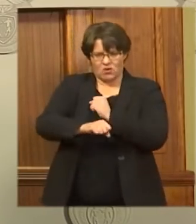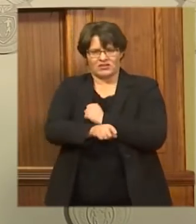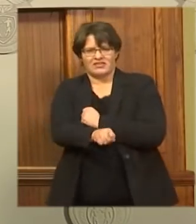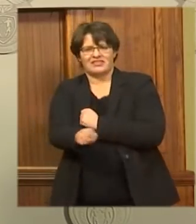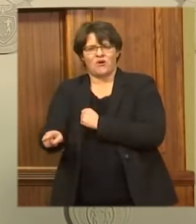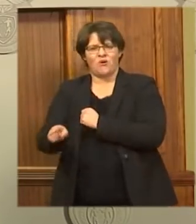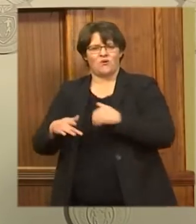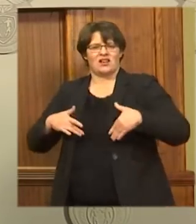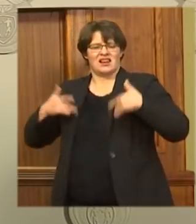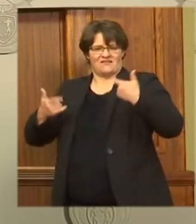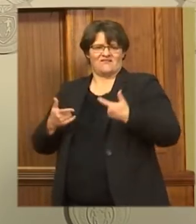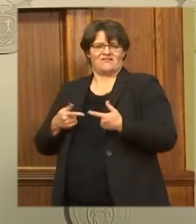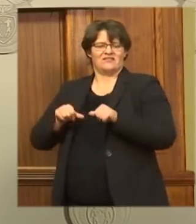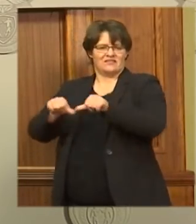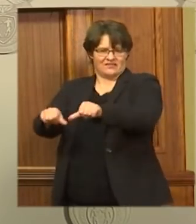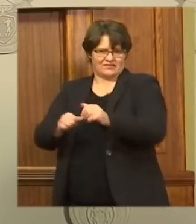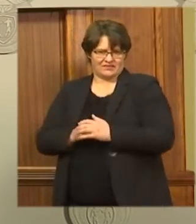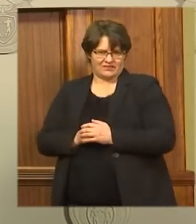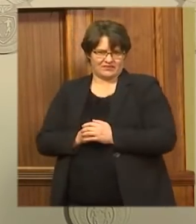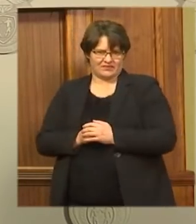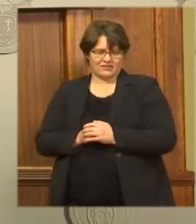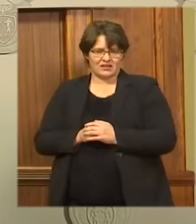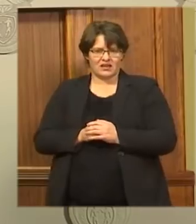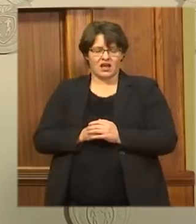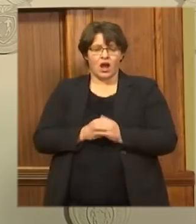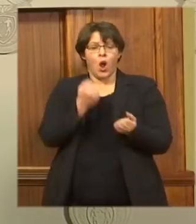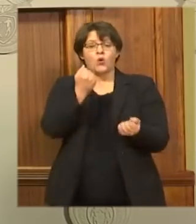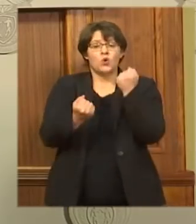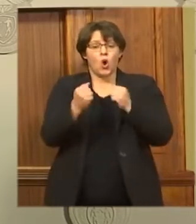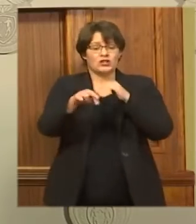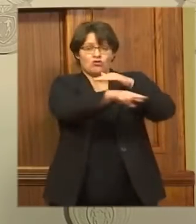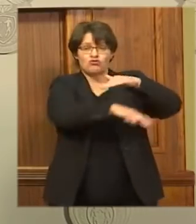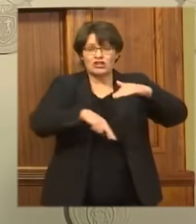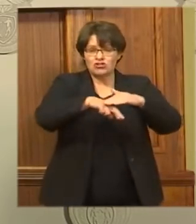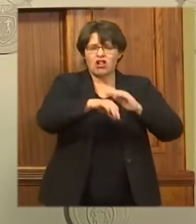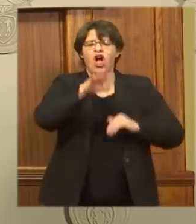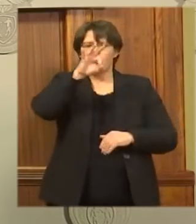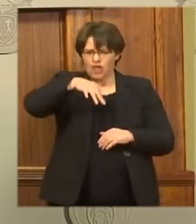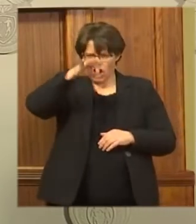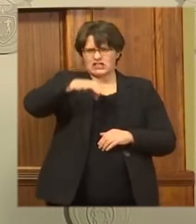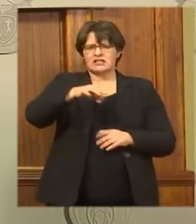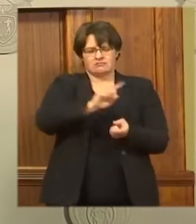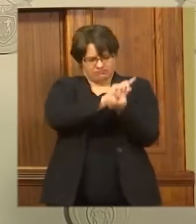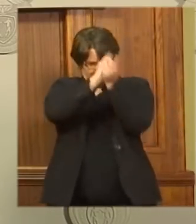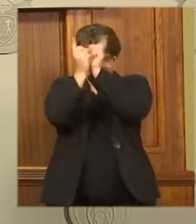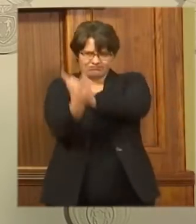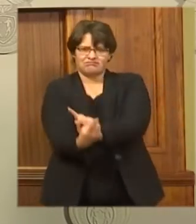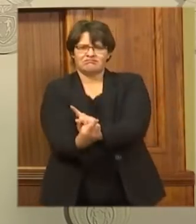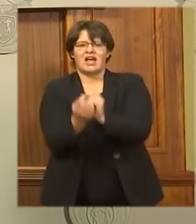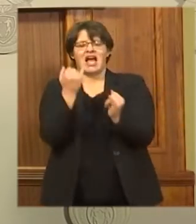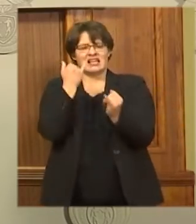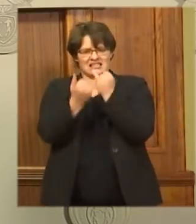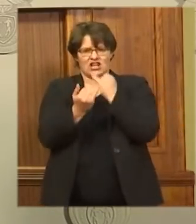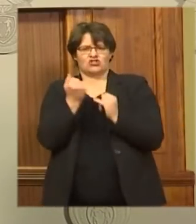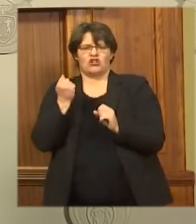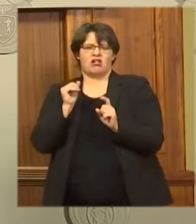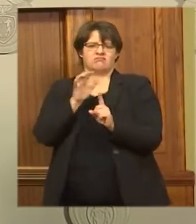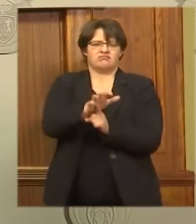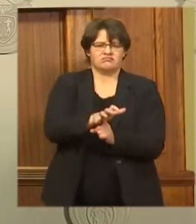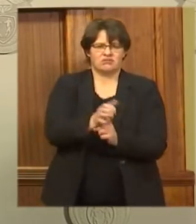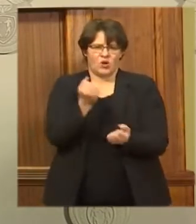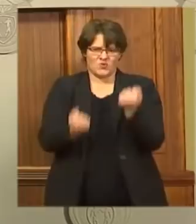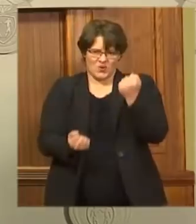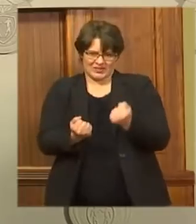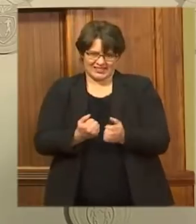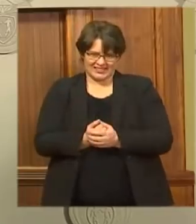survivors. 13 regional courts have been upgraded into sexual offenses courts. To